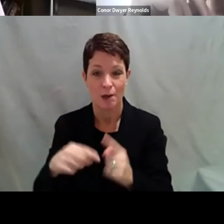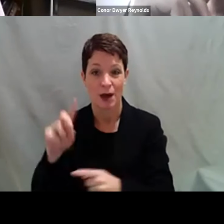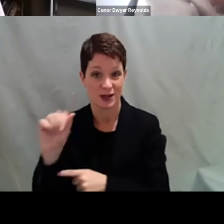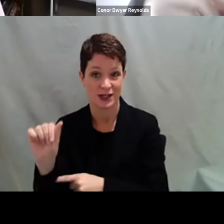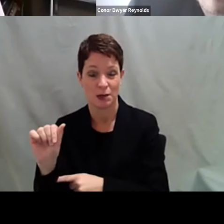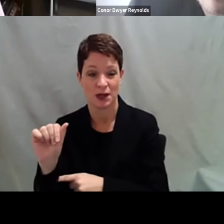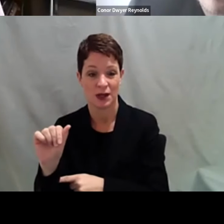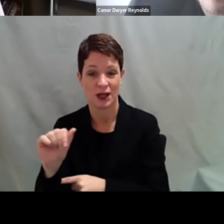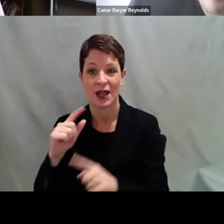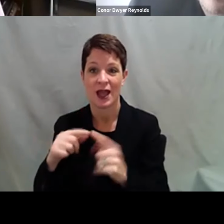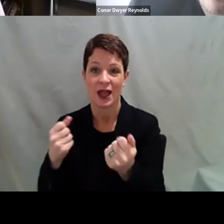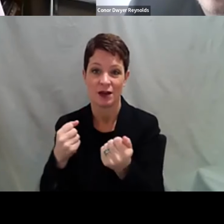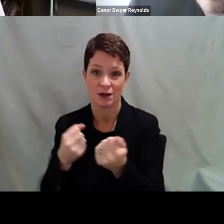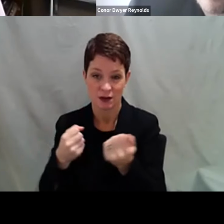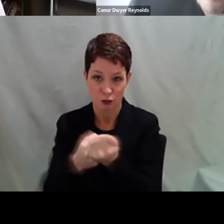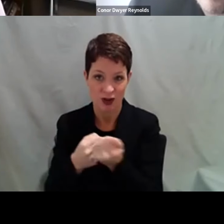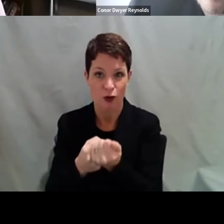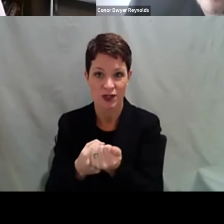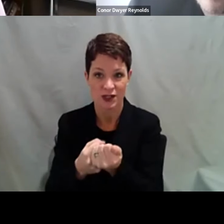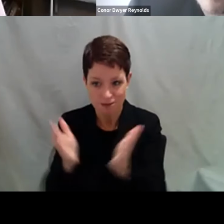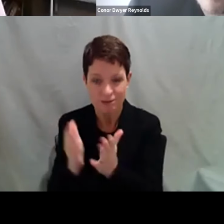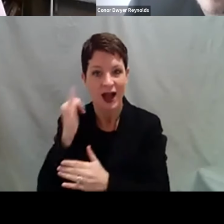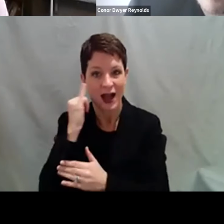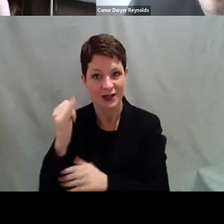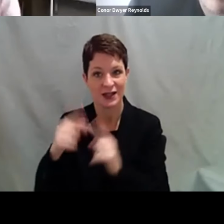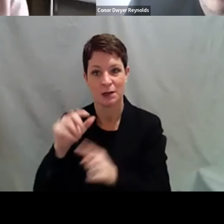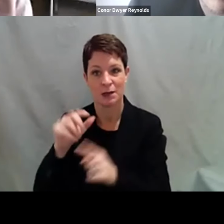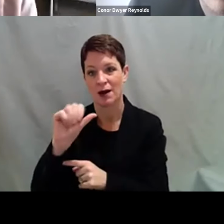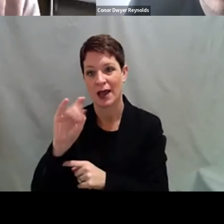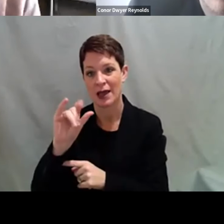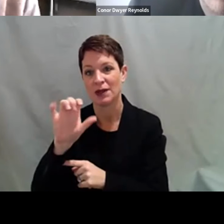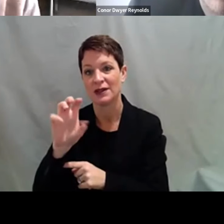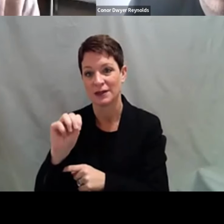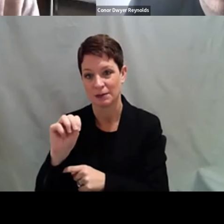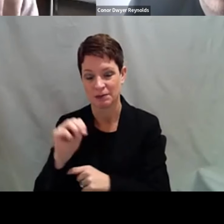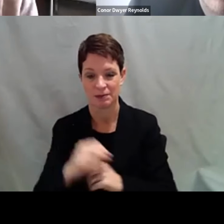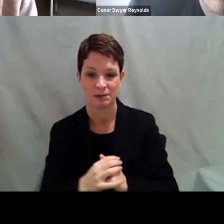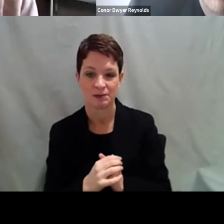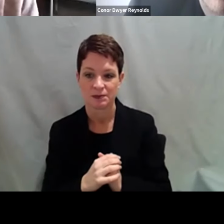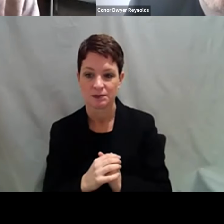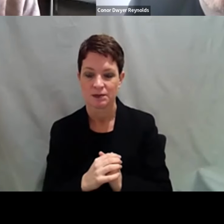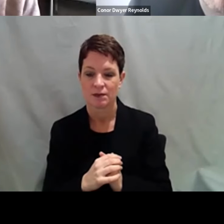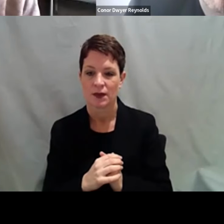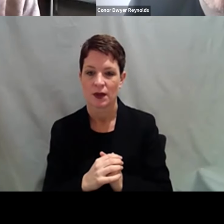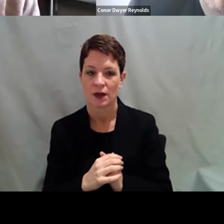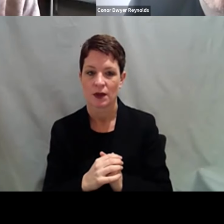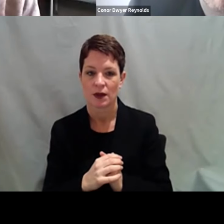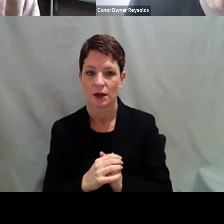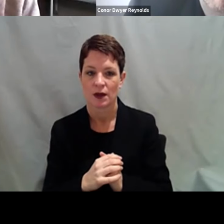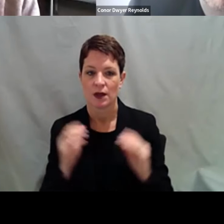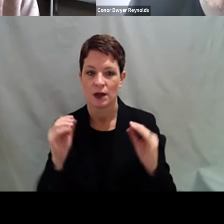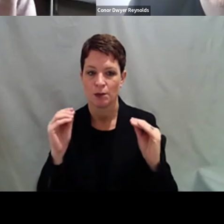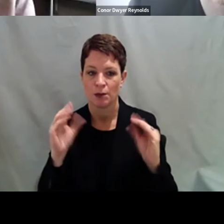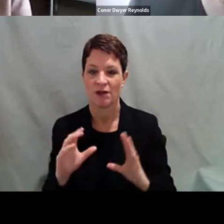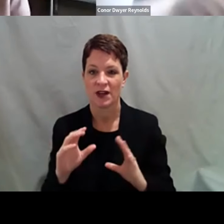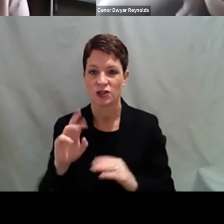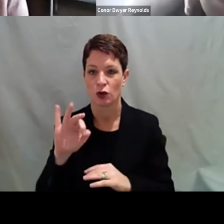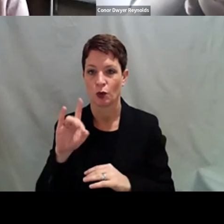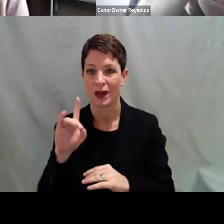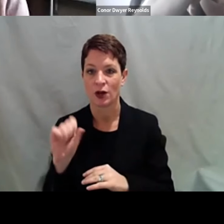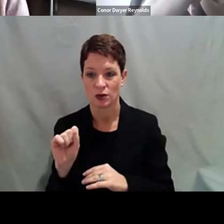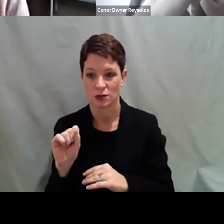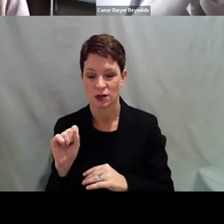disability and reinforcing ideas about ableism. And so Professor Reynolds,